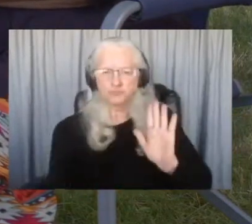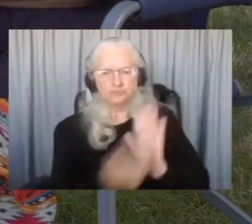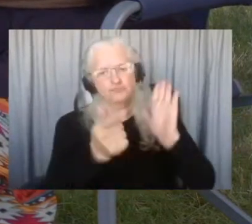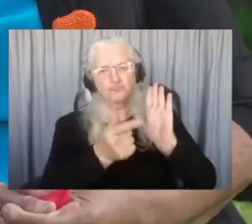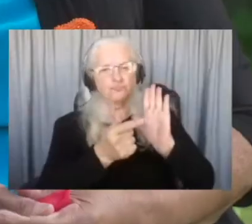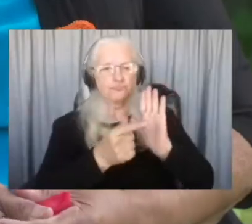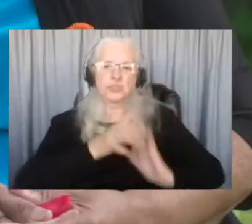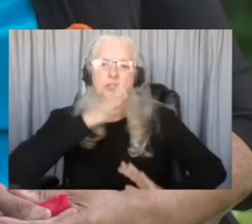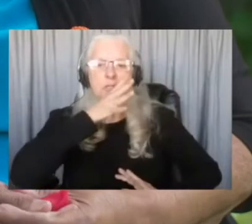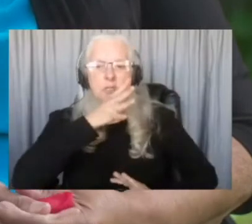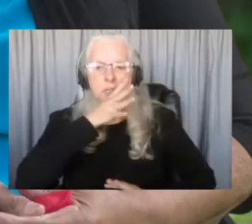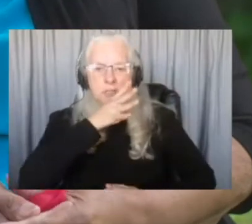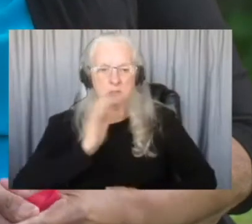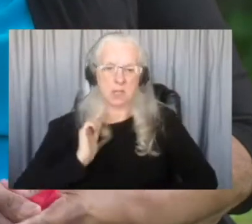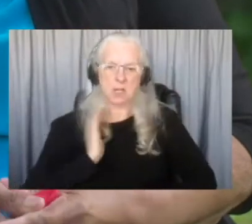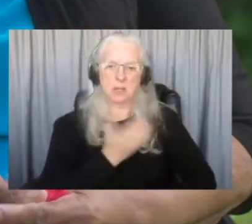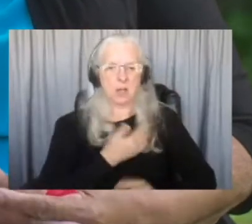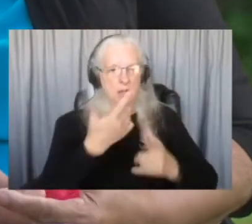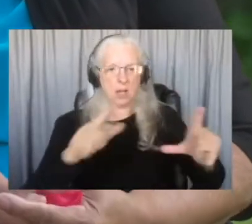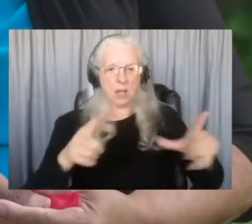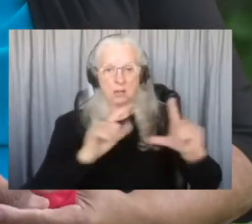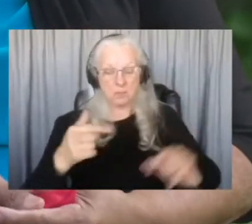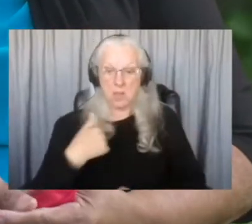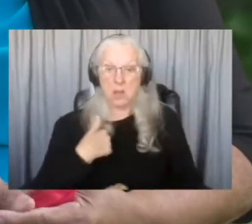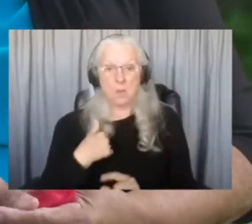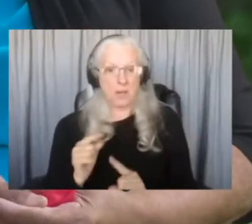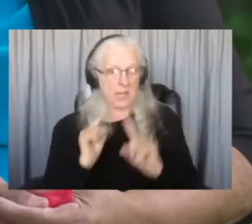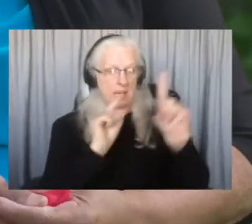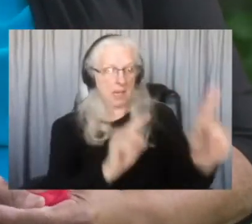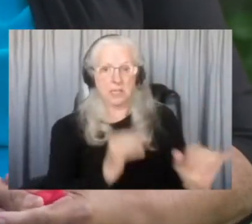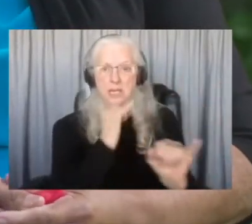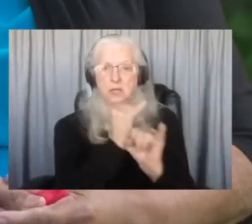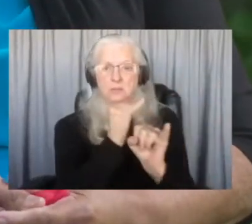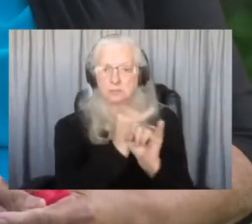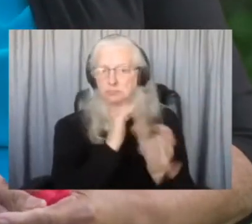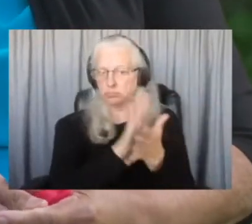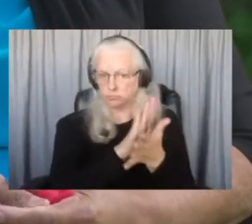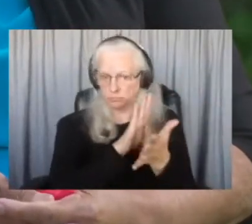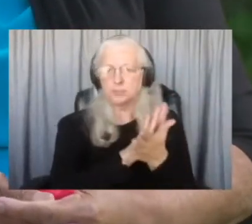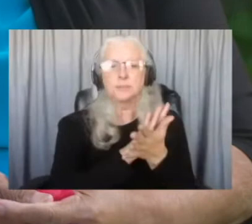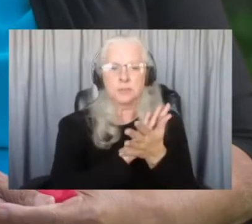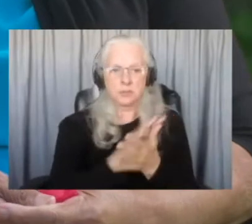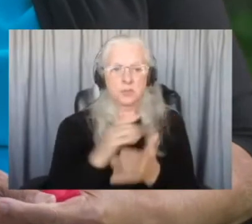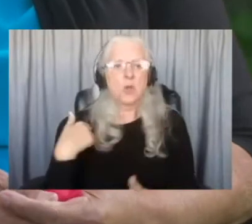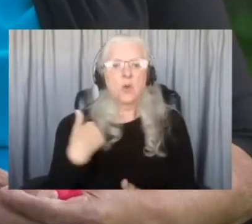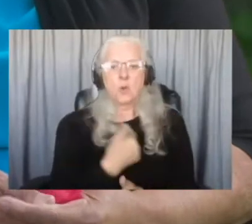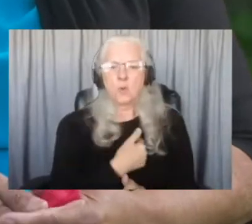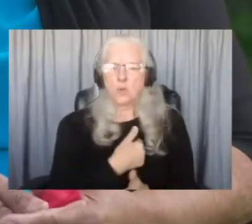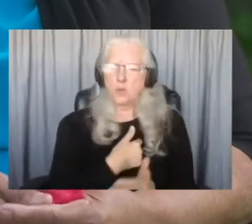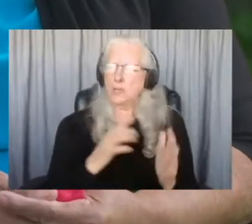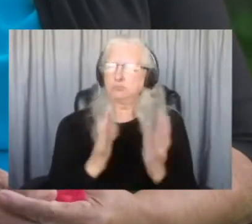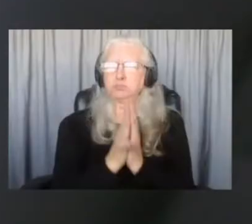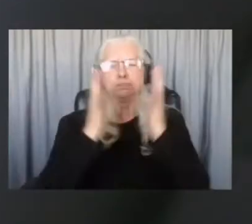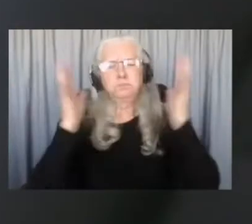languages. When I went to residential school, we got in big trouble when we